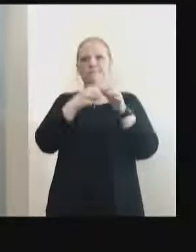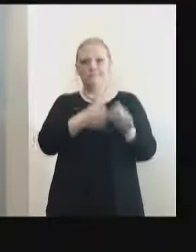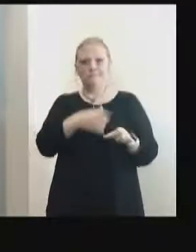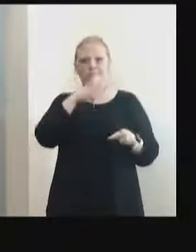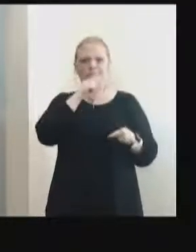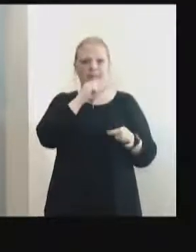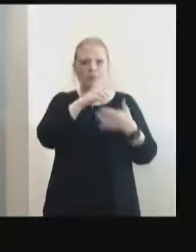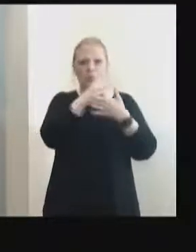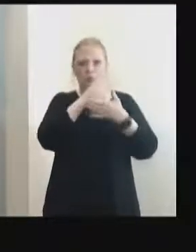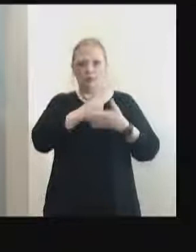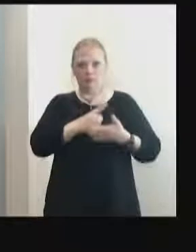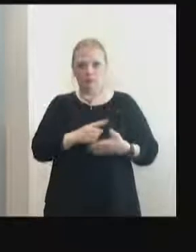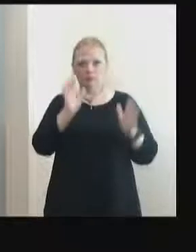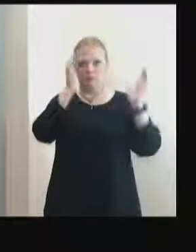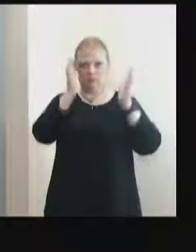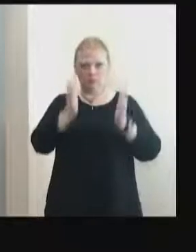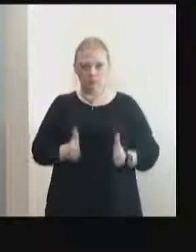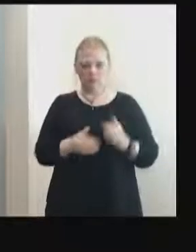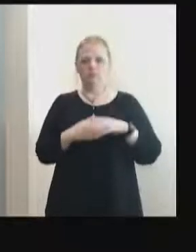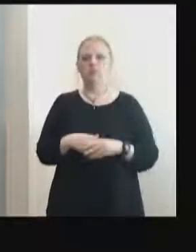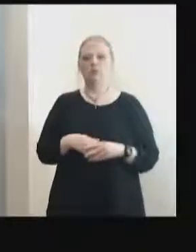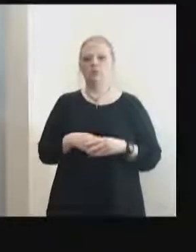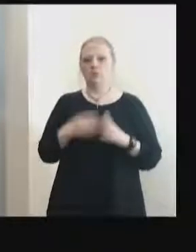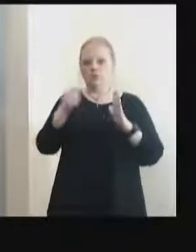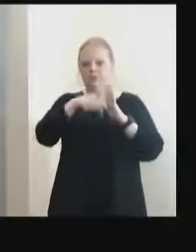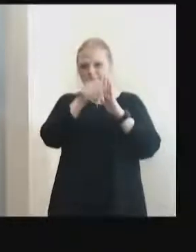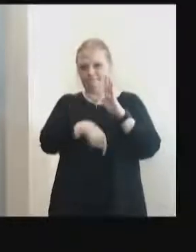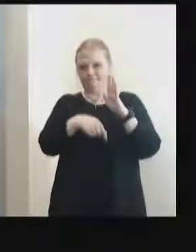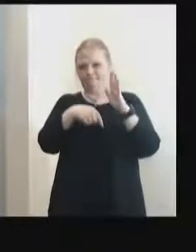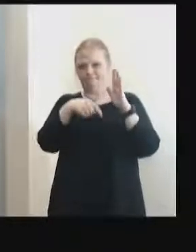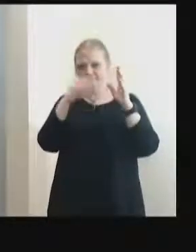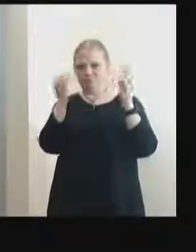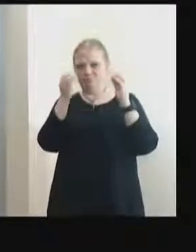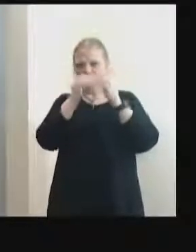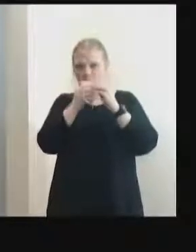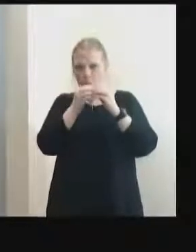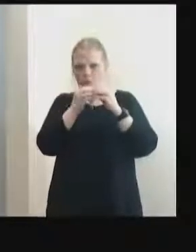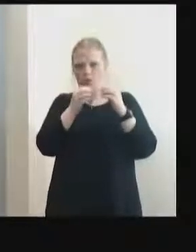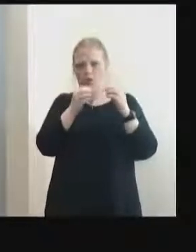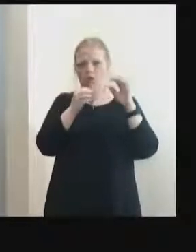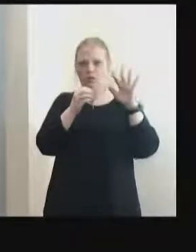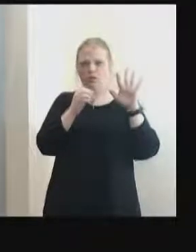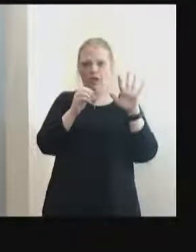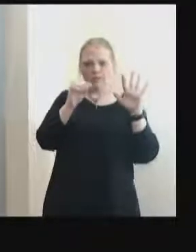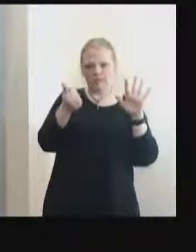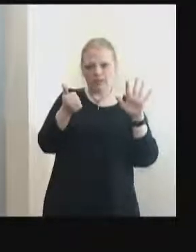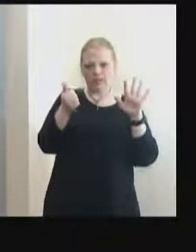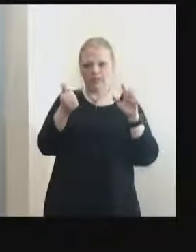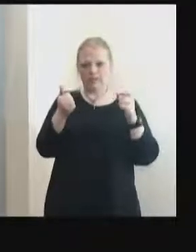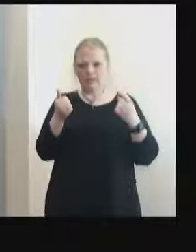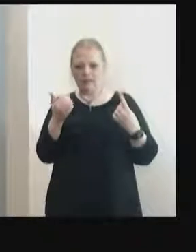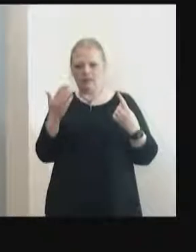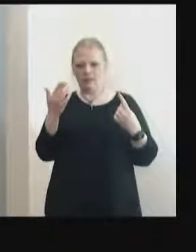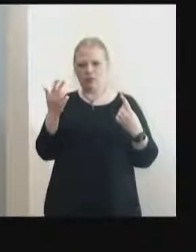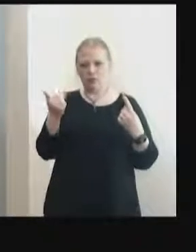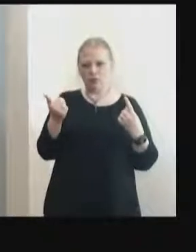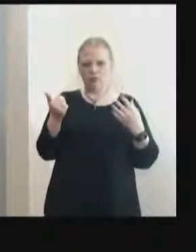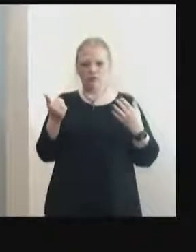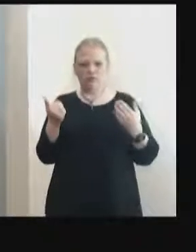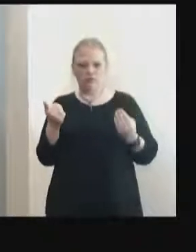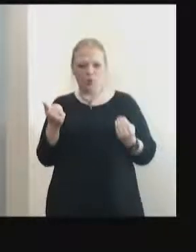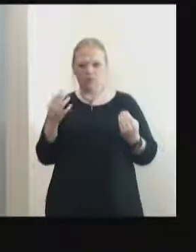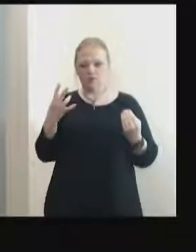weekly comparison even further, so you could look at it in the 5 to 10 versus 11 to 13, 14 to 17